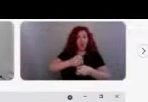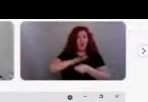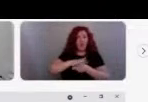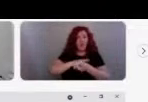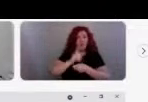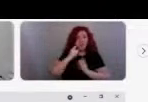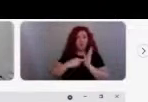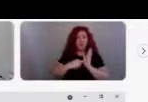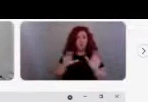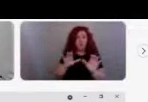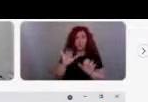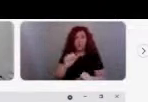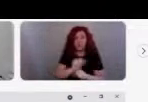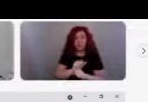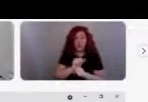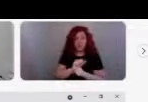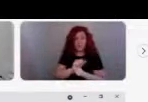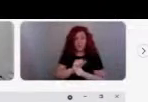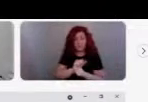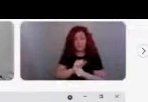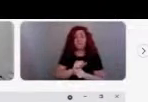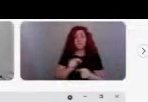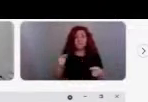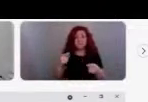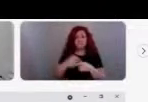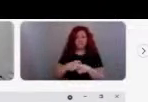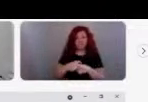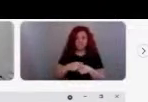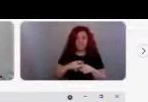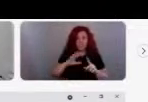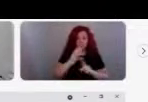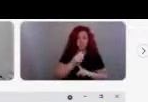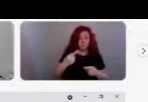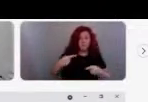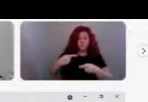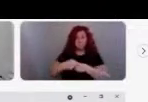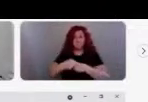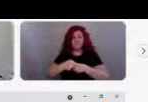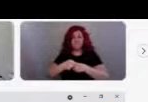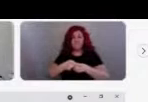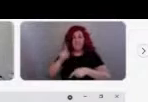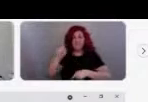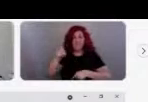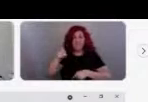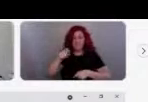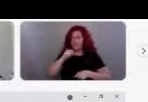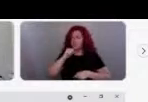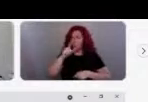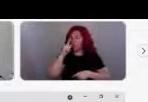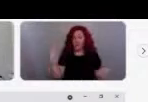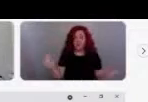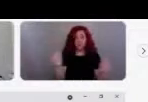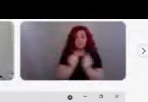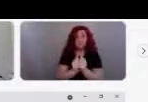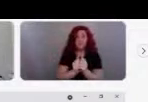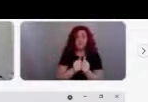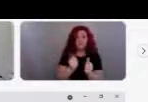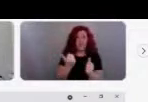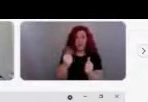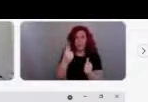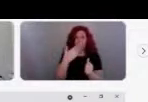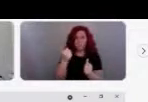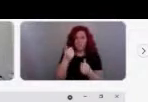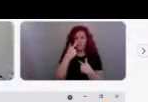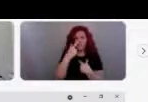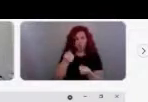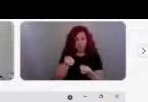so we have contrasting cultures contrasting needs i don't think putting us all together would be in anybody's best interest so